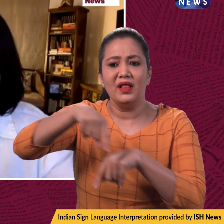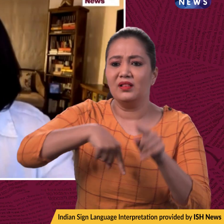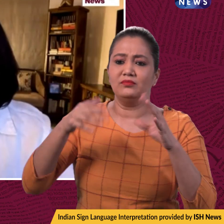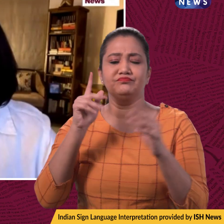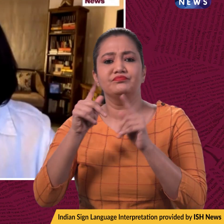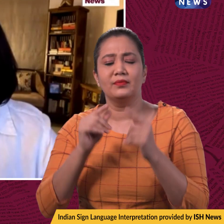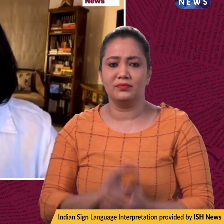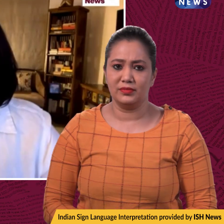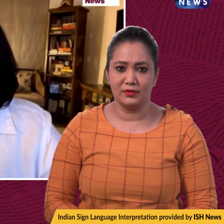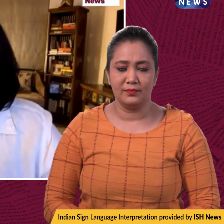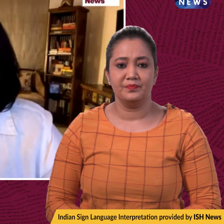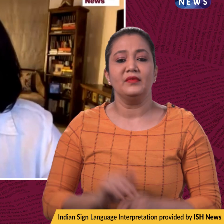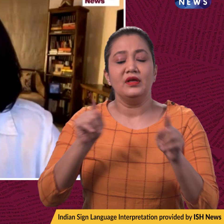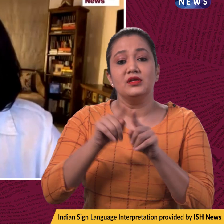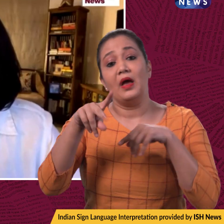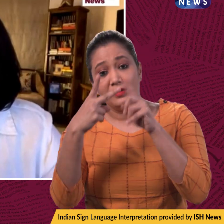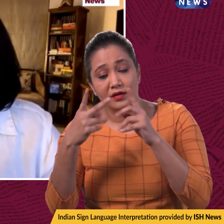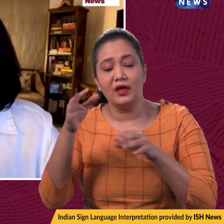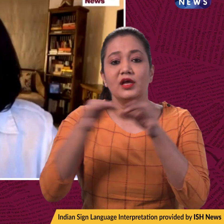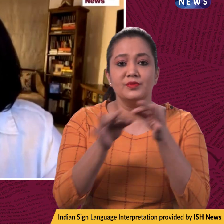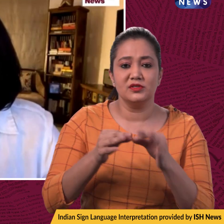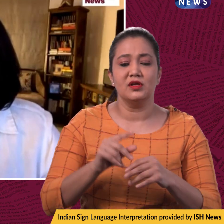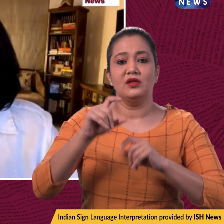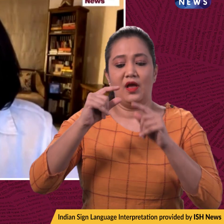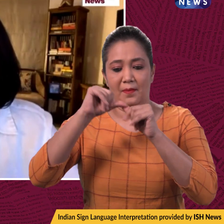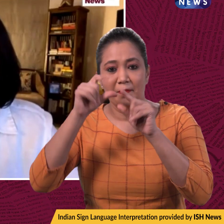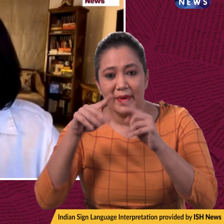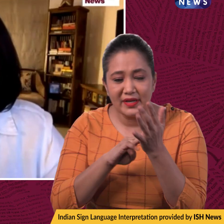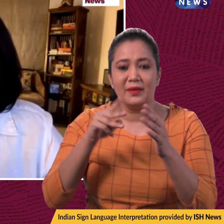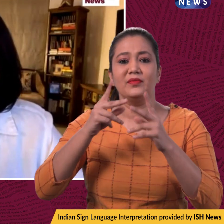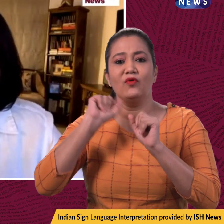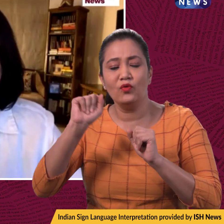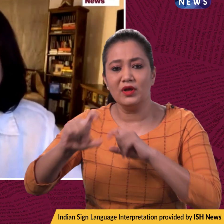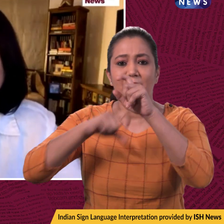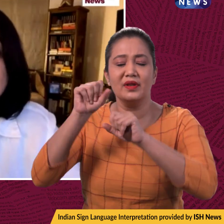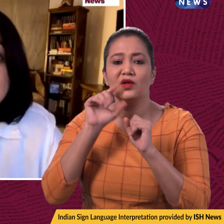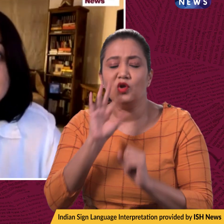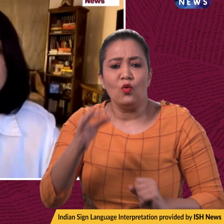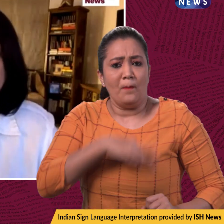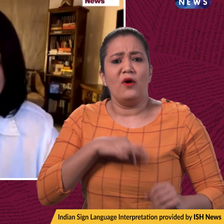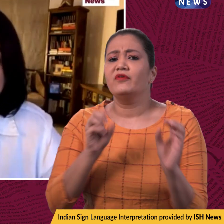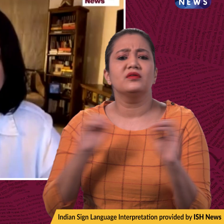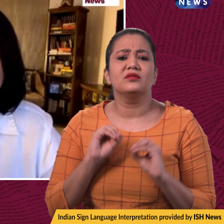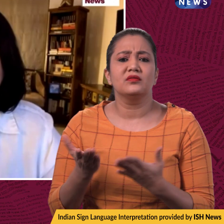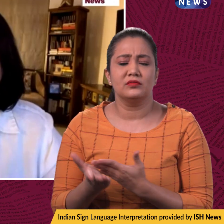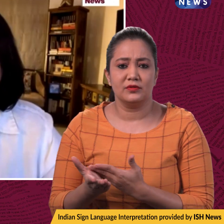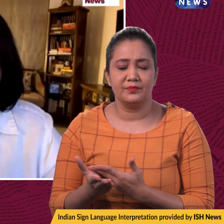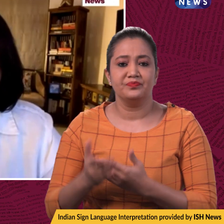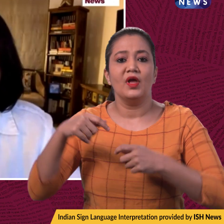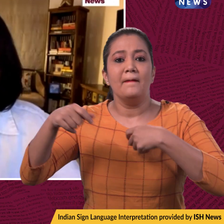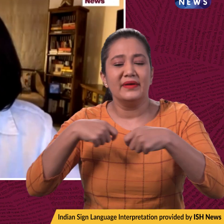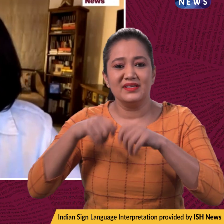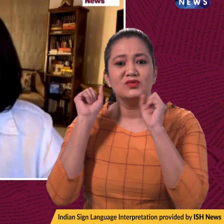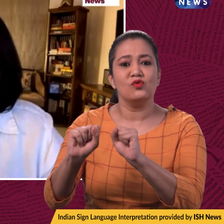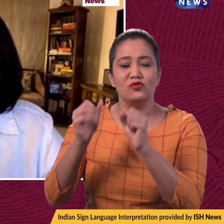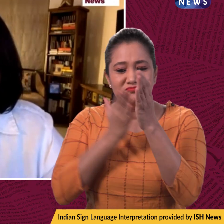run out. There was also an explanation possibly that because companies like Paytm or its parent company are still not making profits, and it's